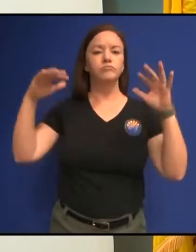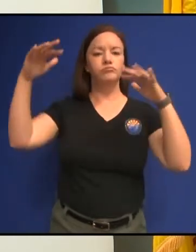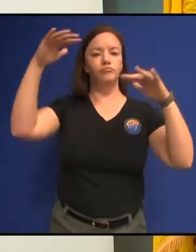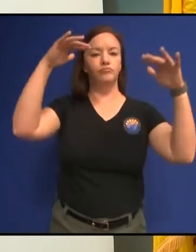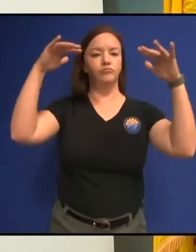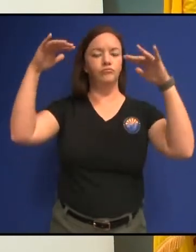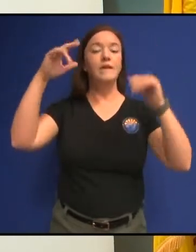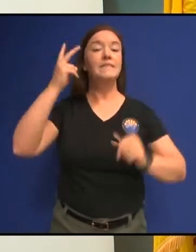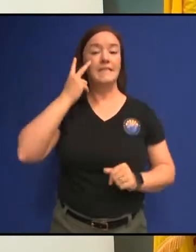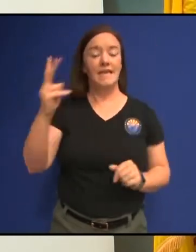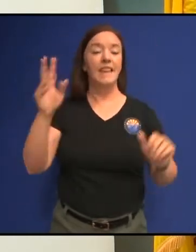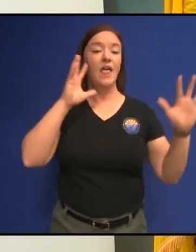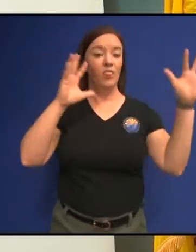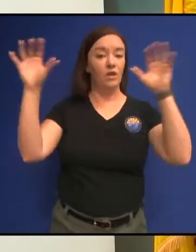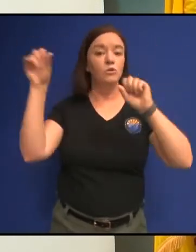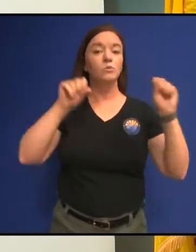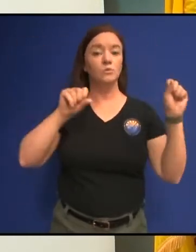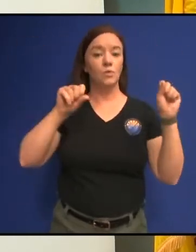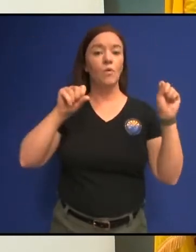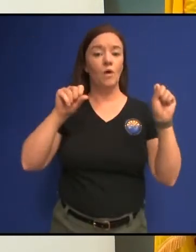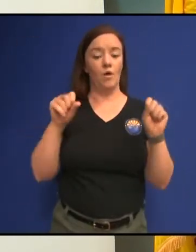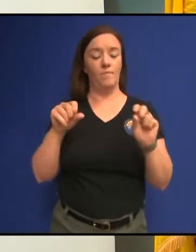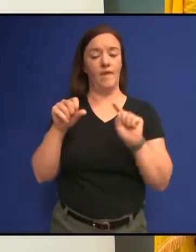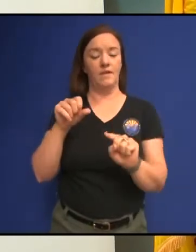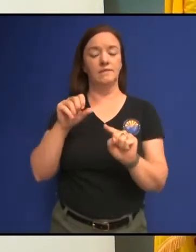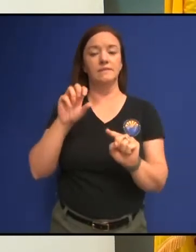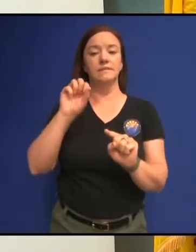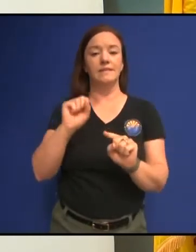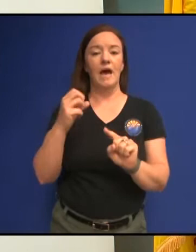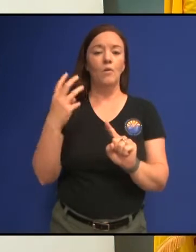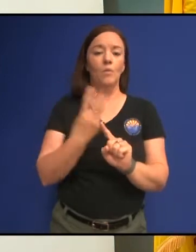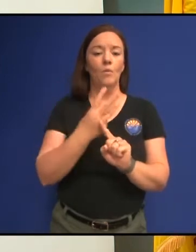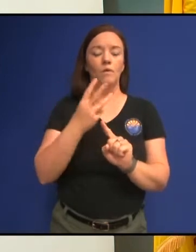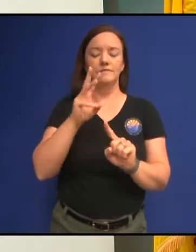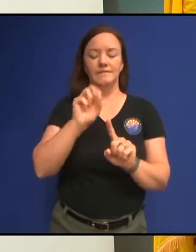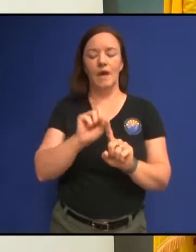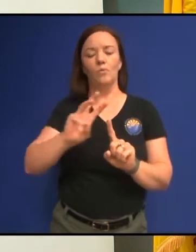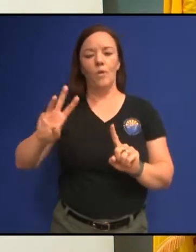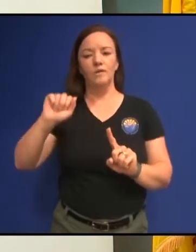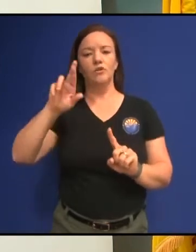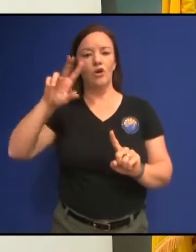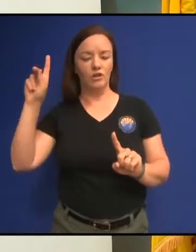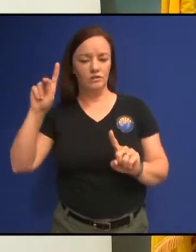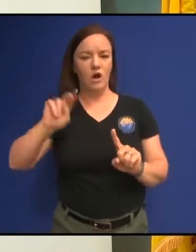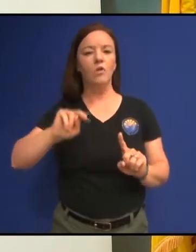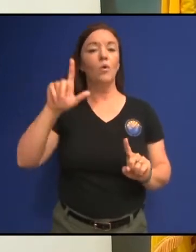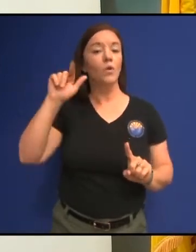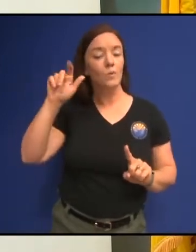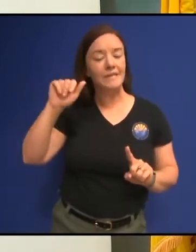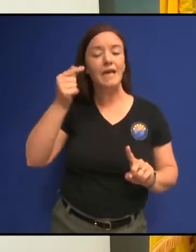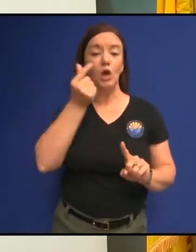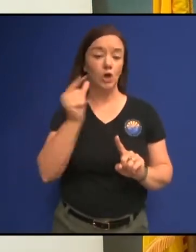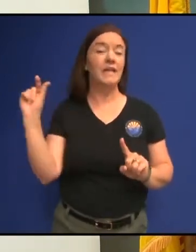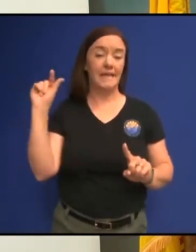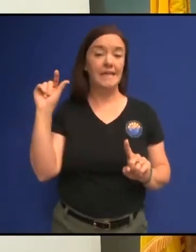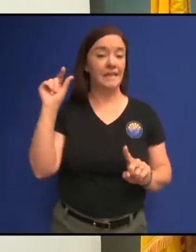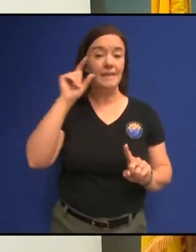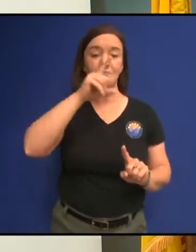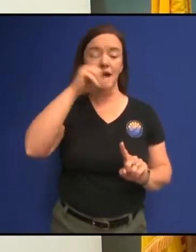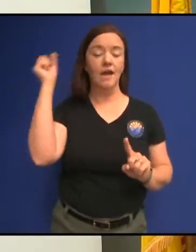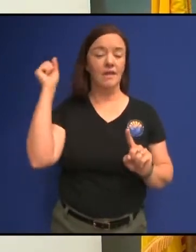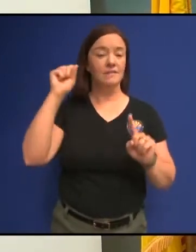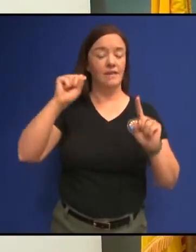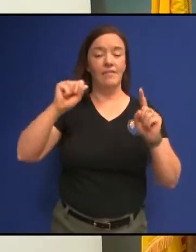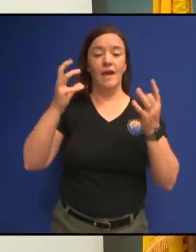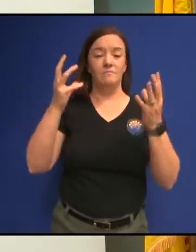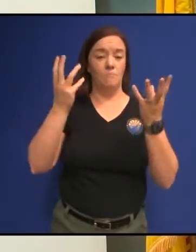that thunderstorm over southwest Arkansas, northern Louisiana, putting up a lot of green because that storm is firing a bunch of moisture